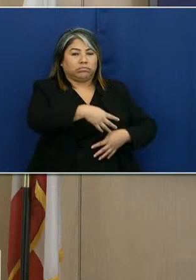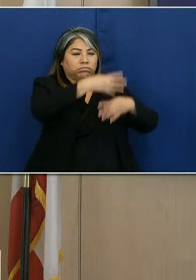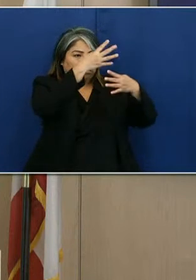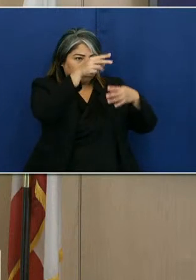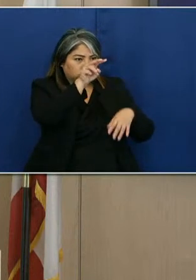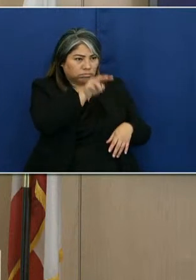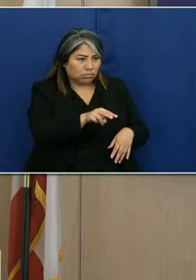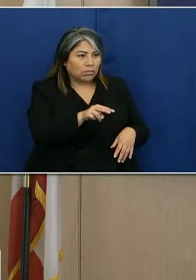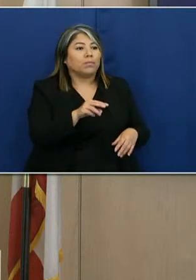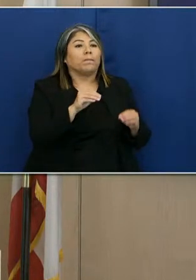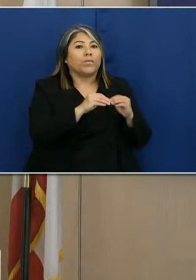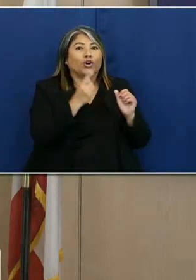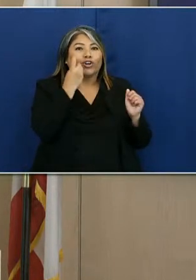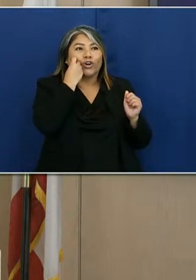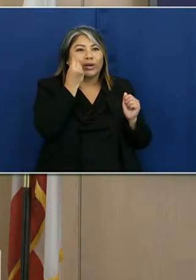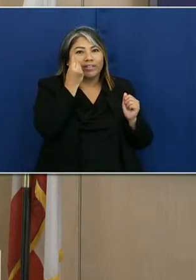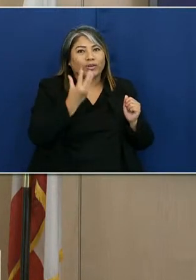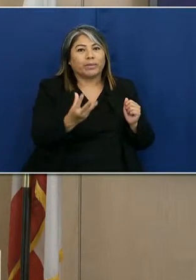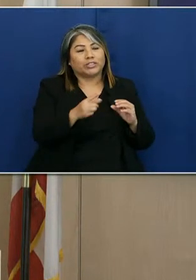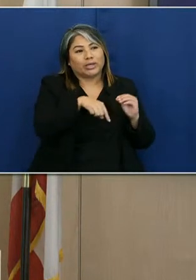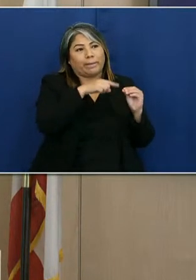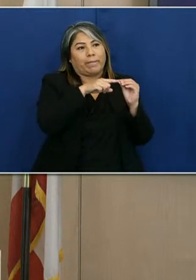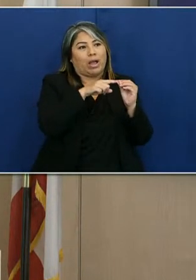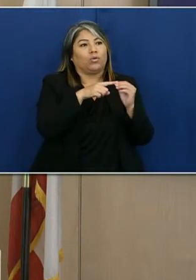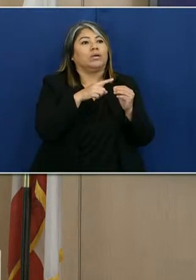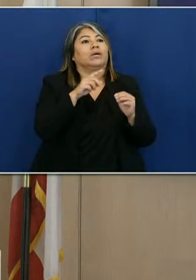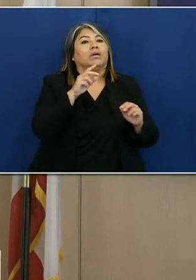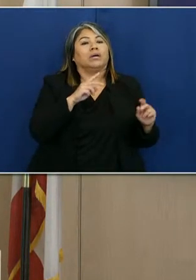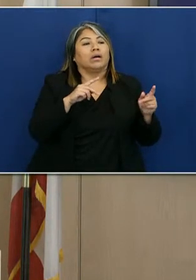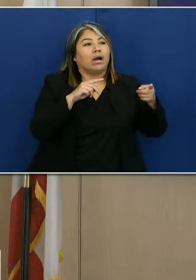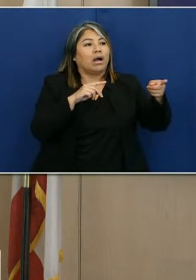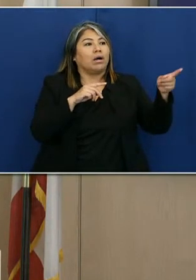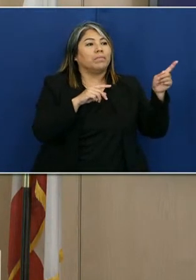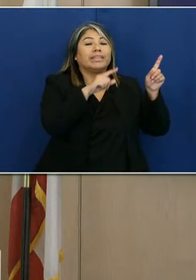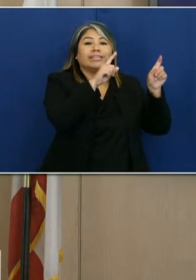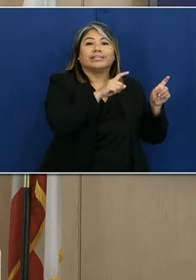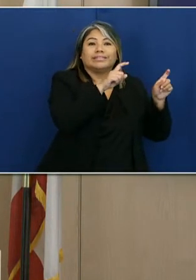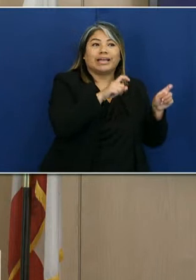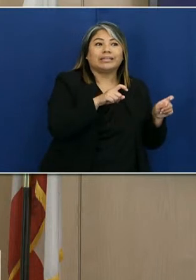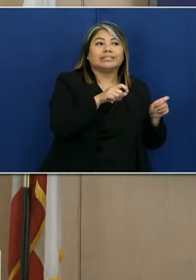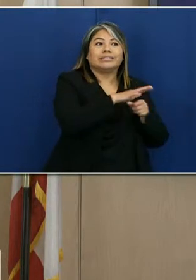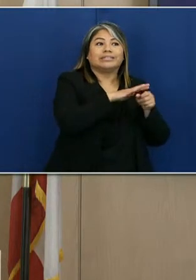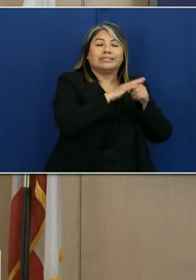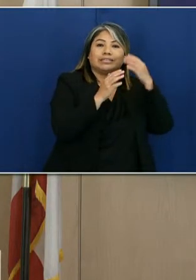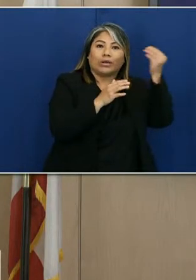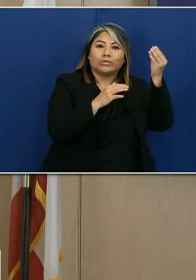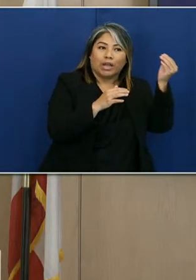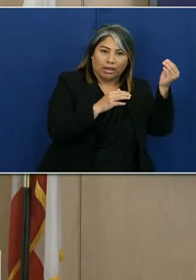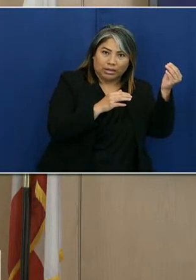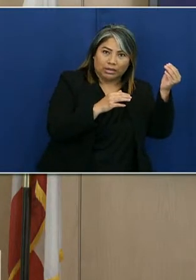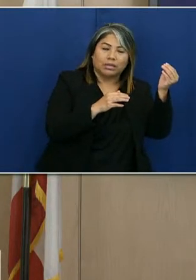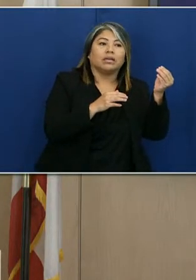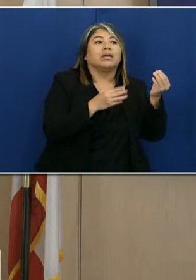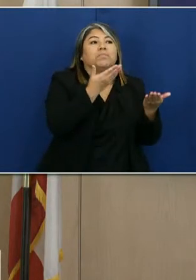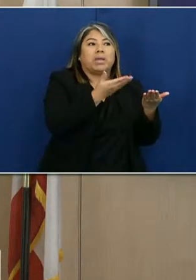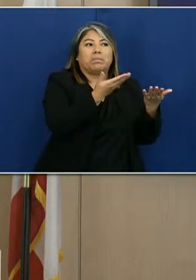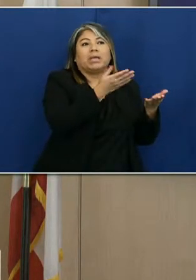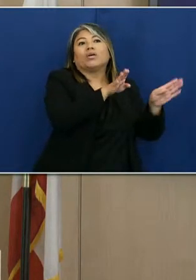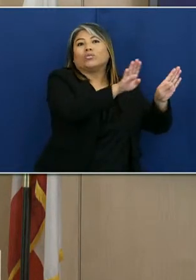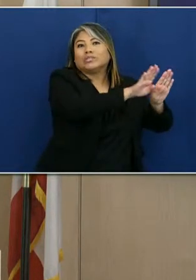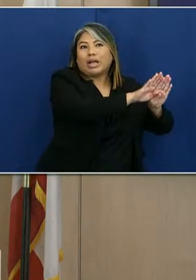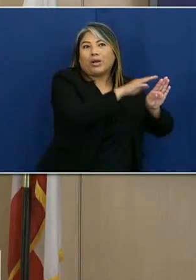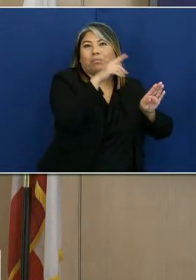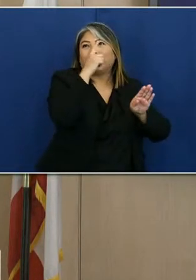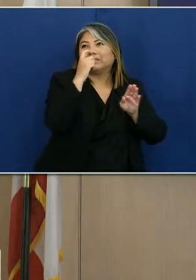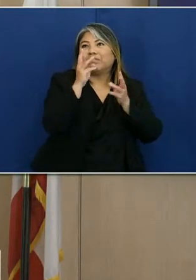current information in regards to those outside sited testing facilities that may be closed down if